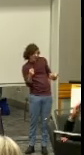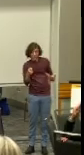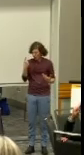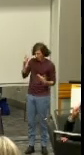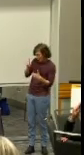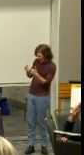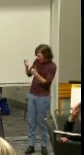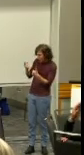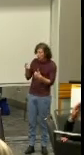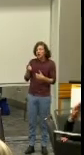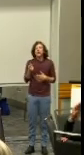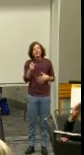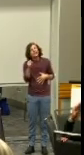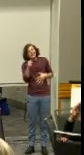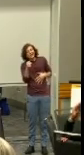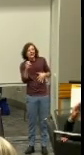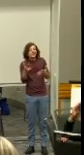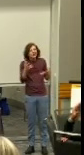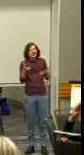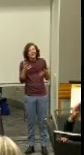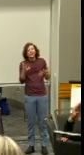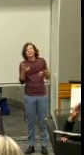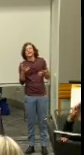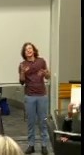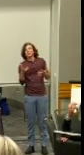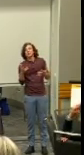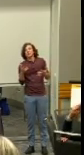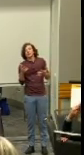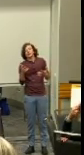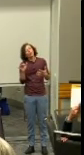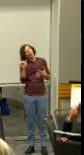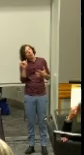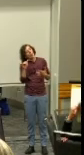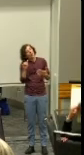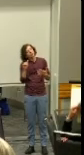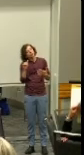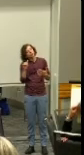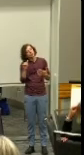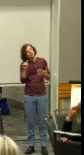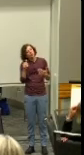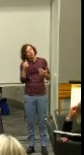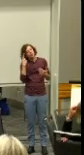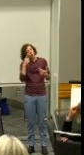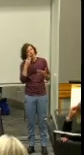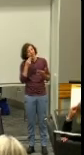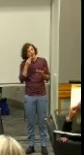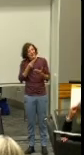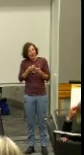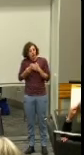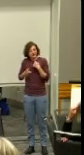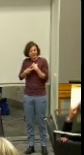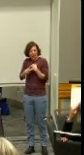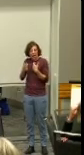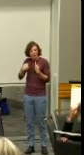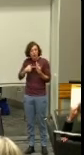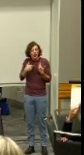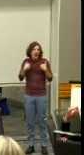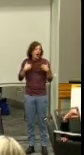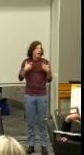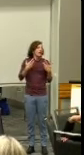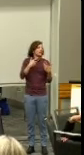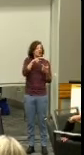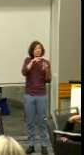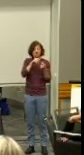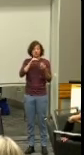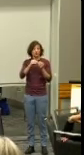right? Only in so much as because there's only, so what we're also trying to do with the capital stack is, so there's a certain number that so say like we go